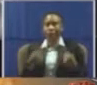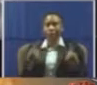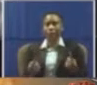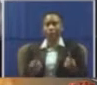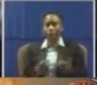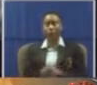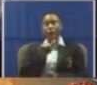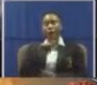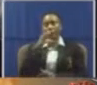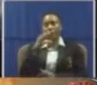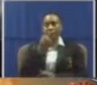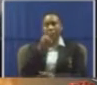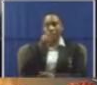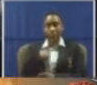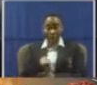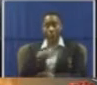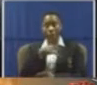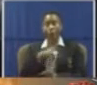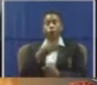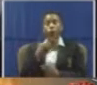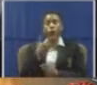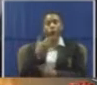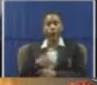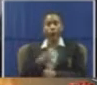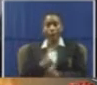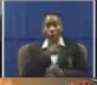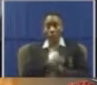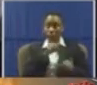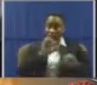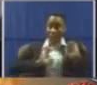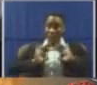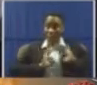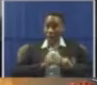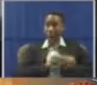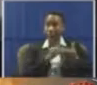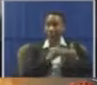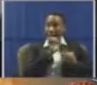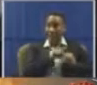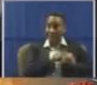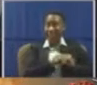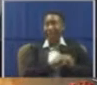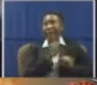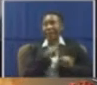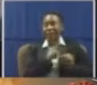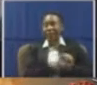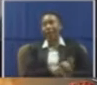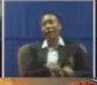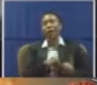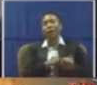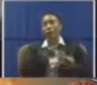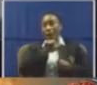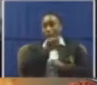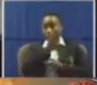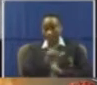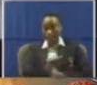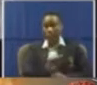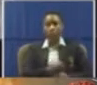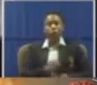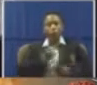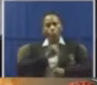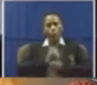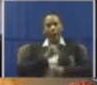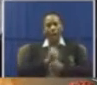those staff at the forensic labs who have since then worked double shifts to reduce the backlog and